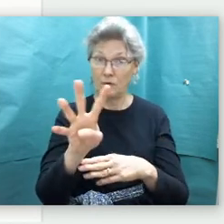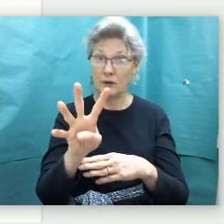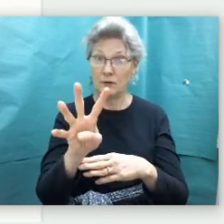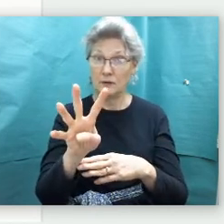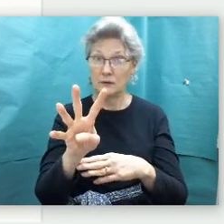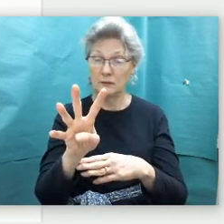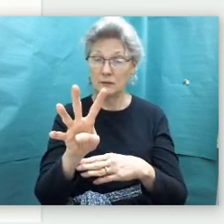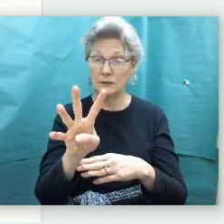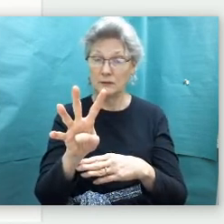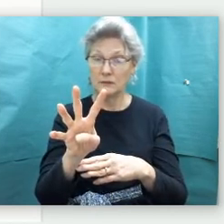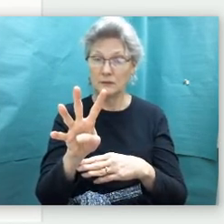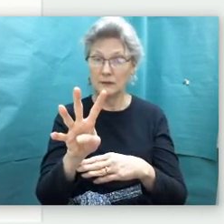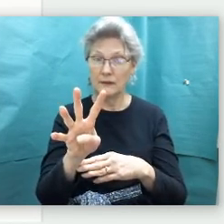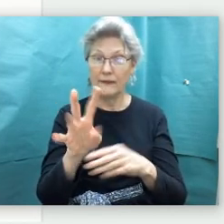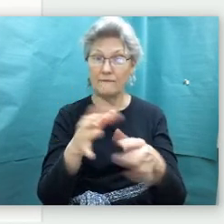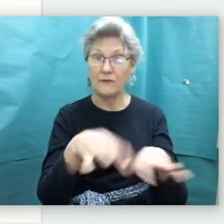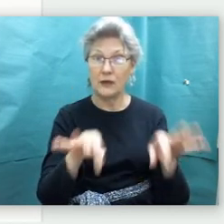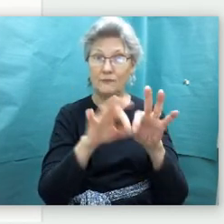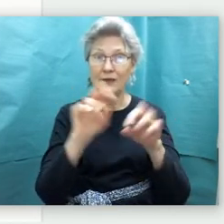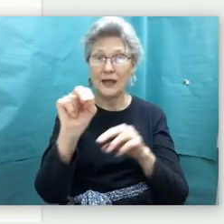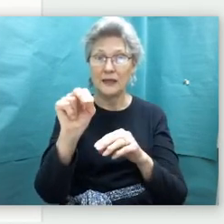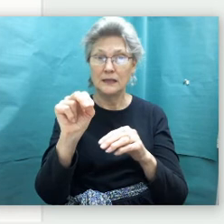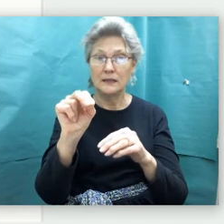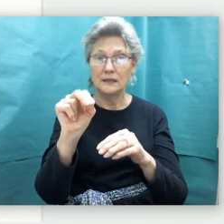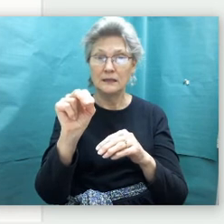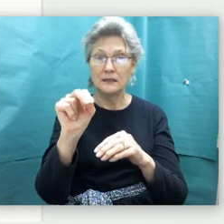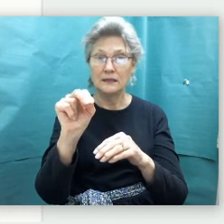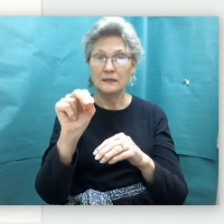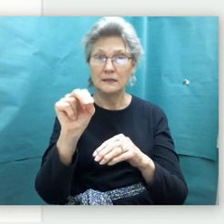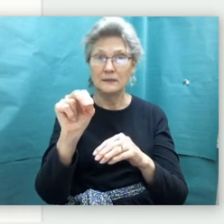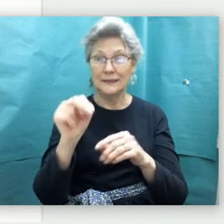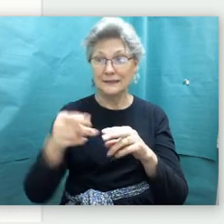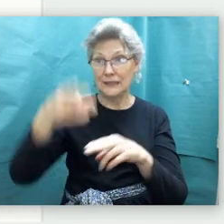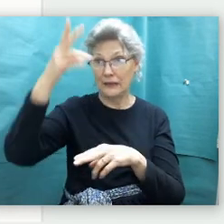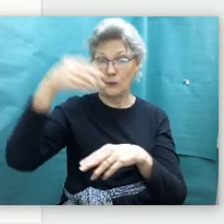54. So the value of n, our unknown side,